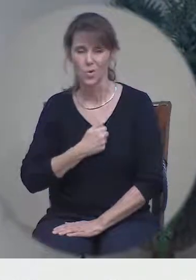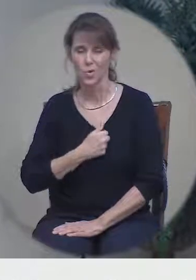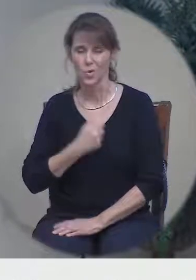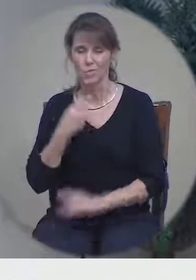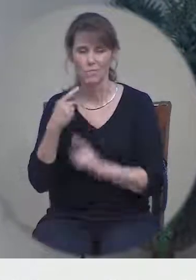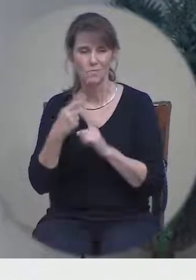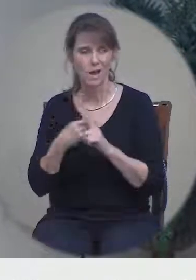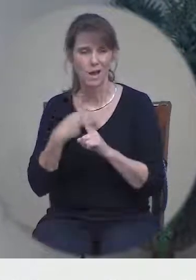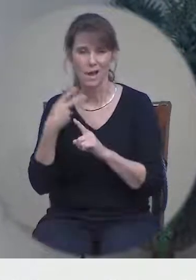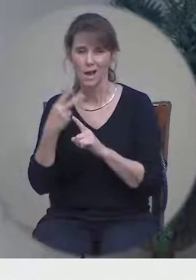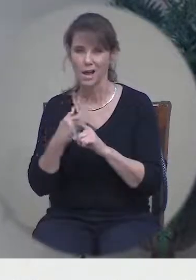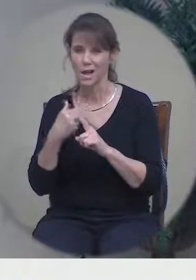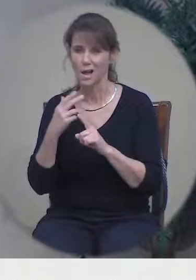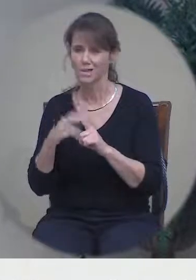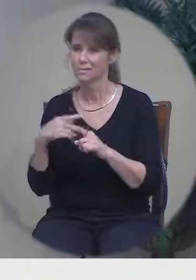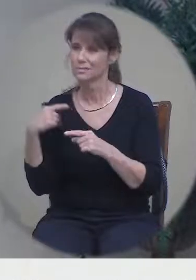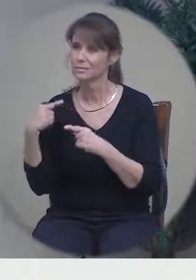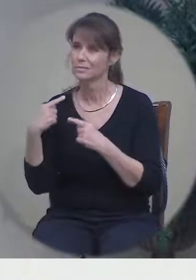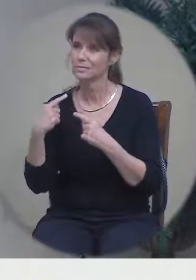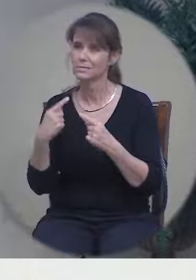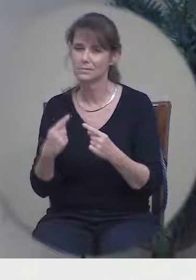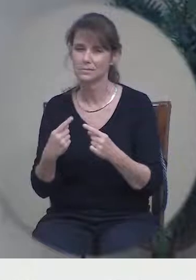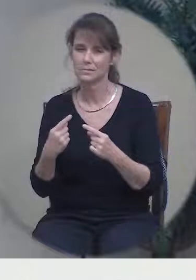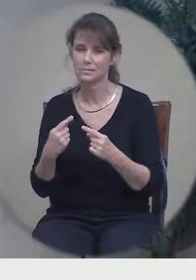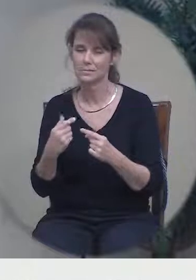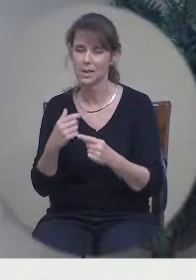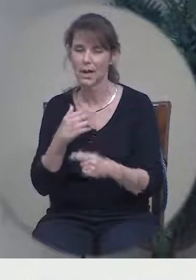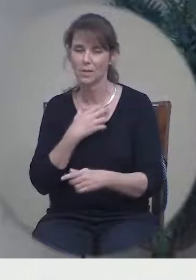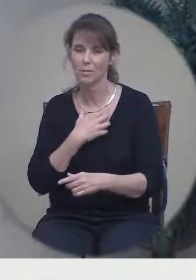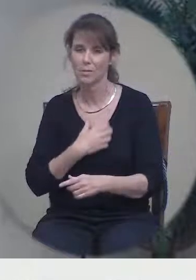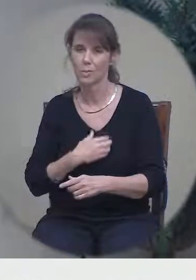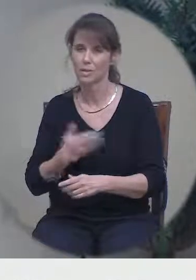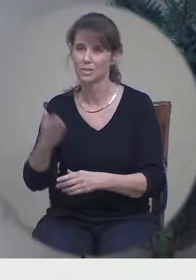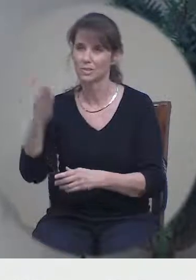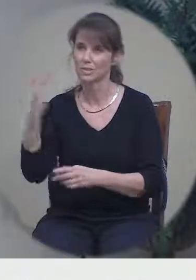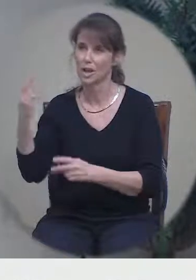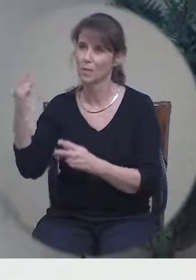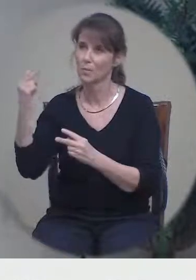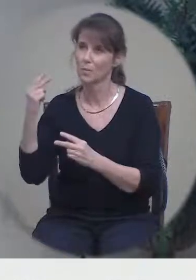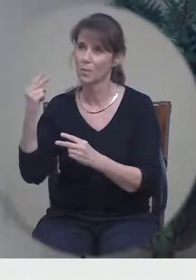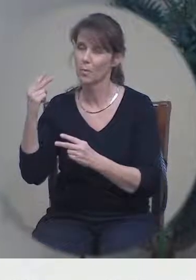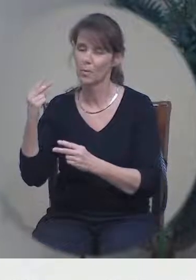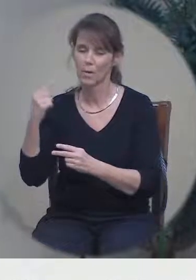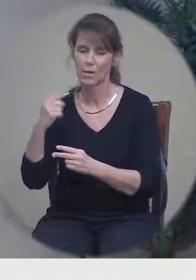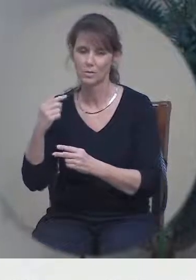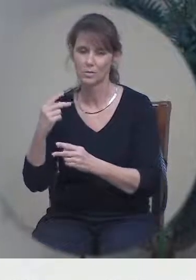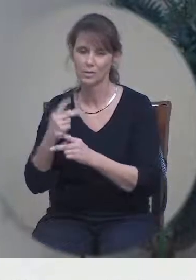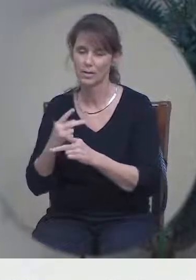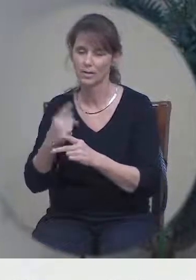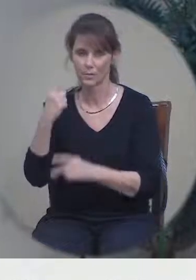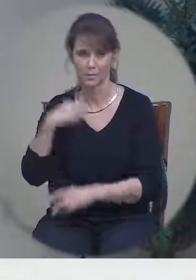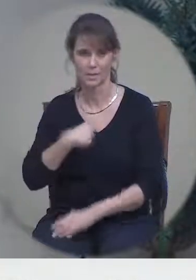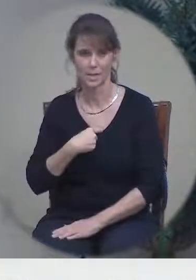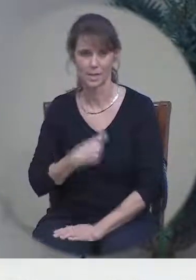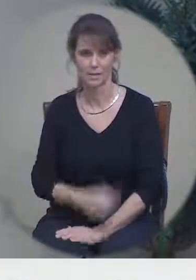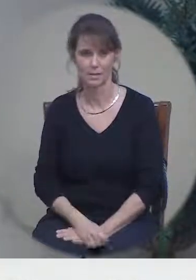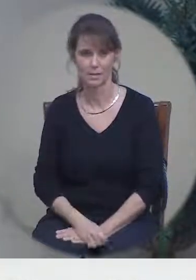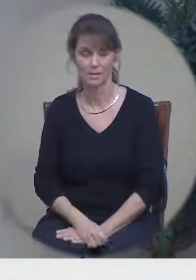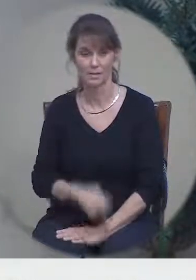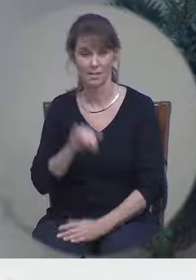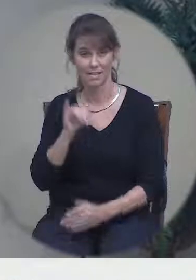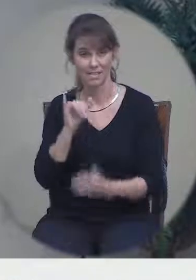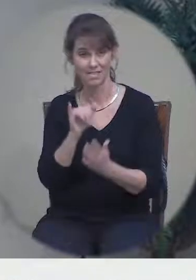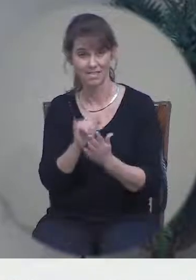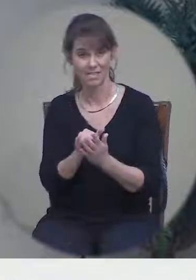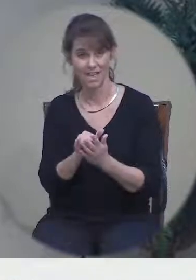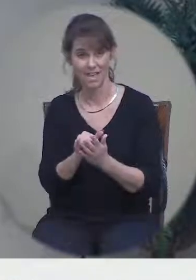in the days when God watched over me. And the implication just from that one verse is Job reflecting back. He says,